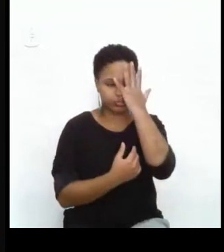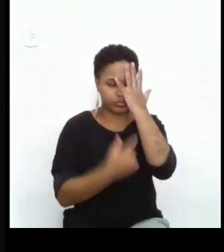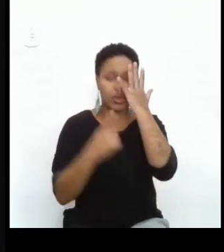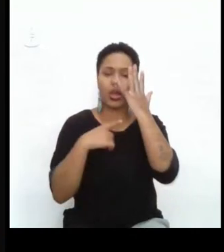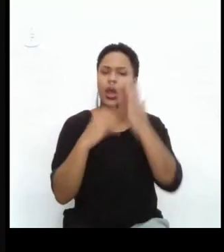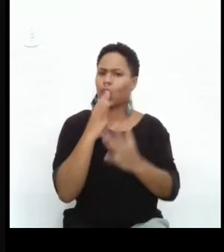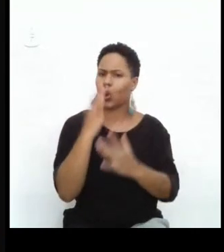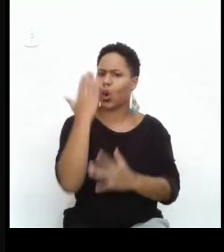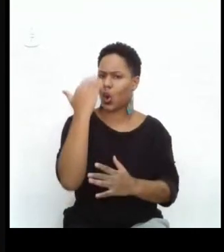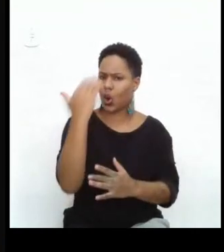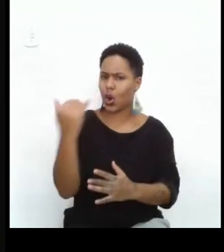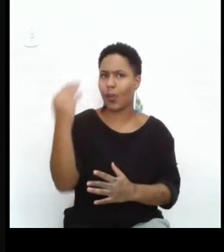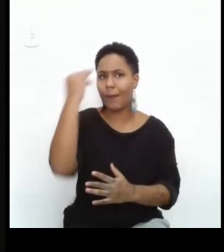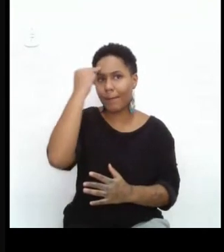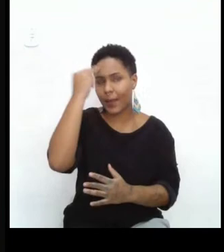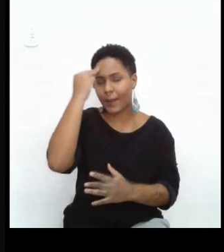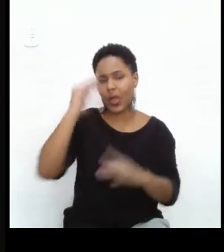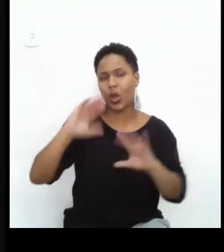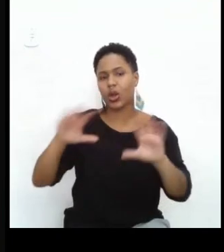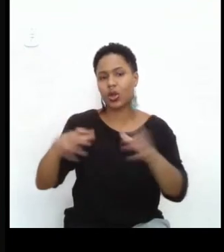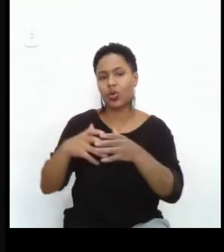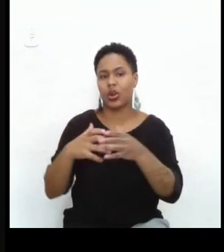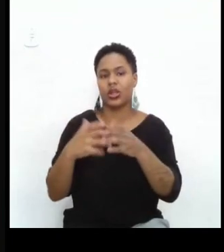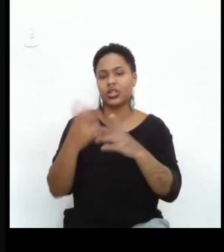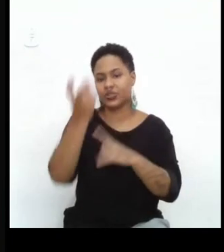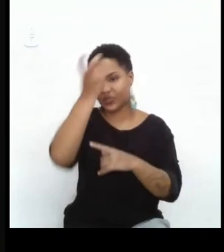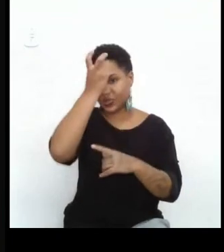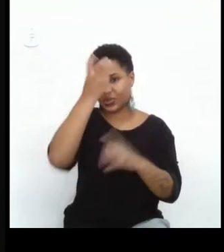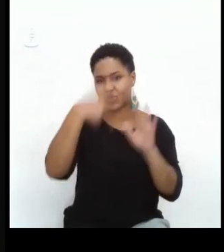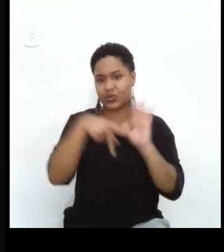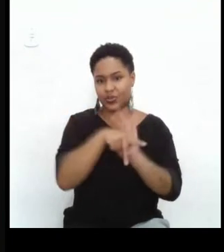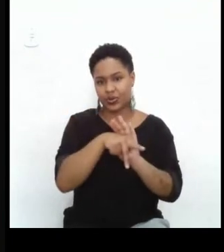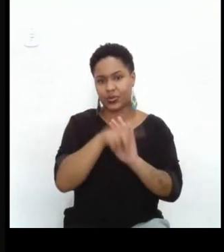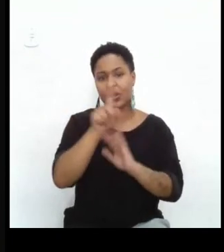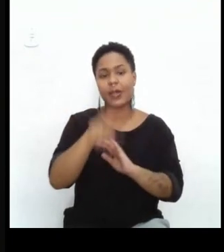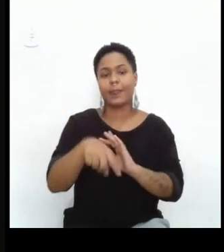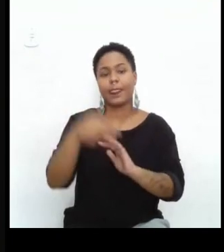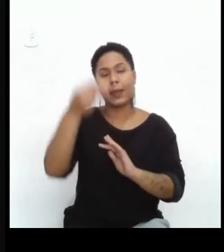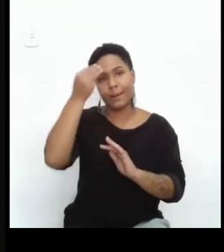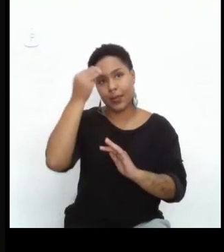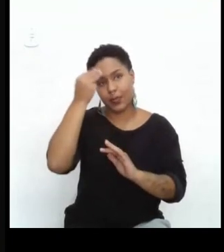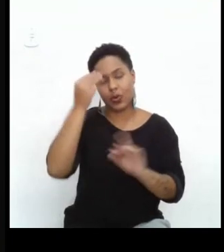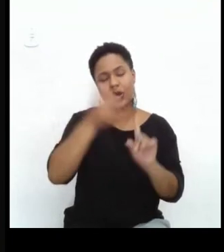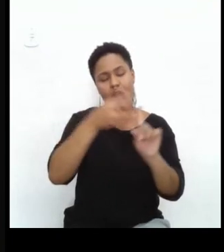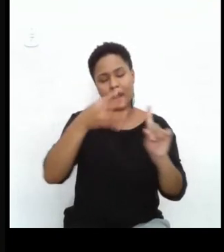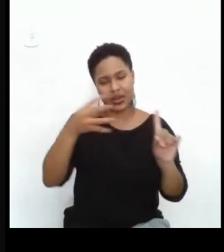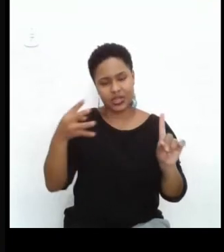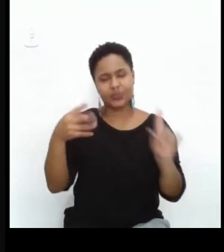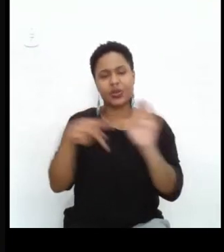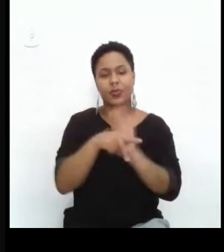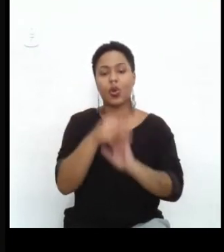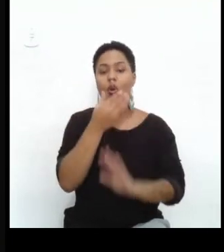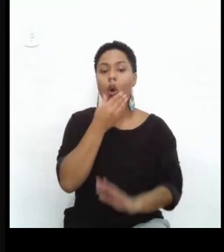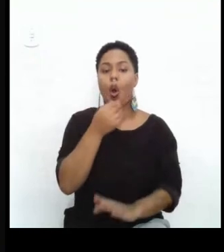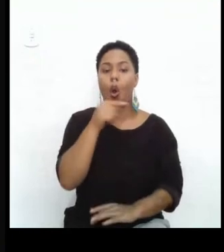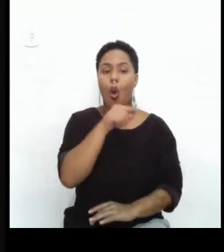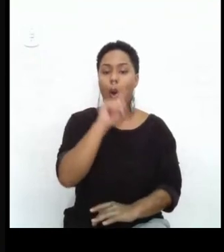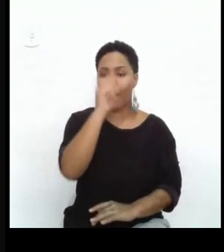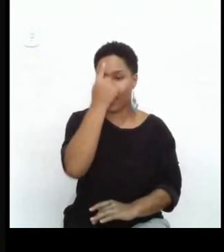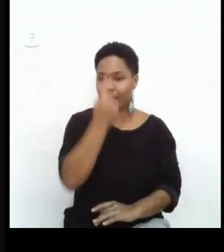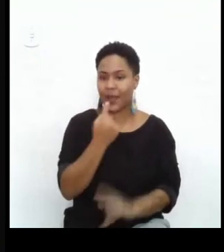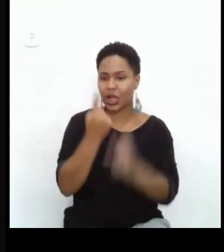eu lembro LGBT you again on I am sure I can Click on my present